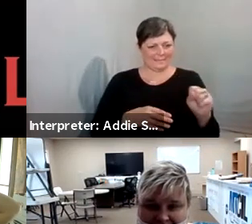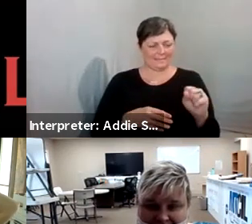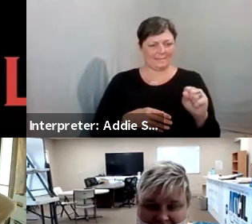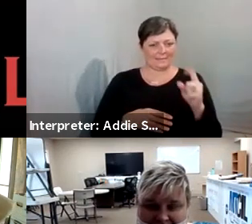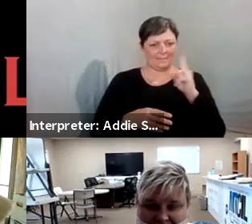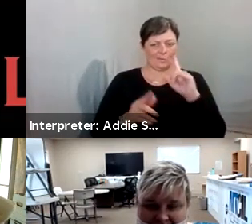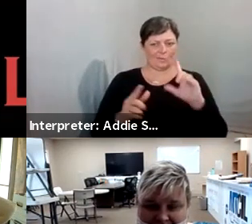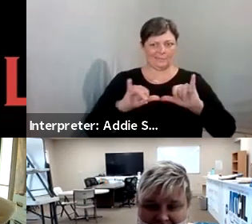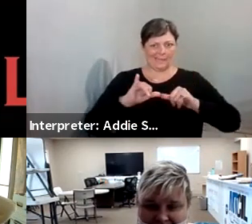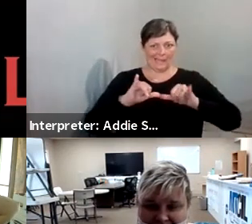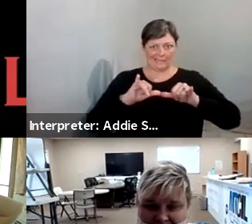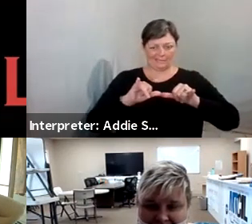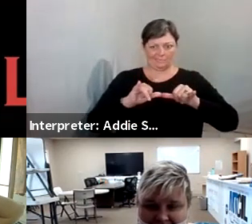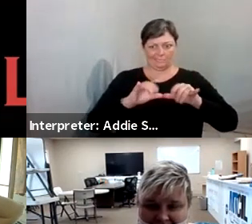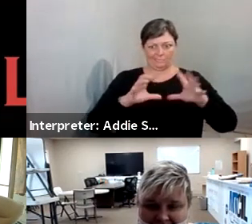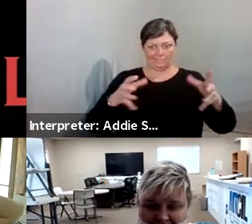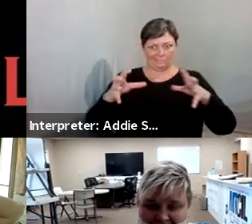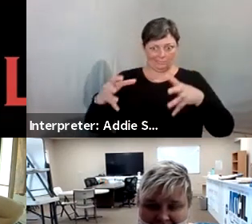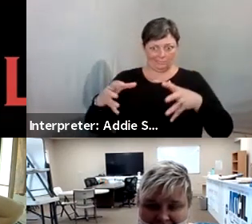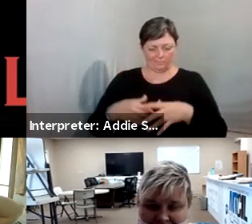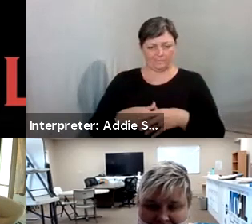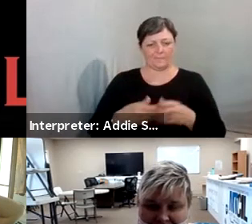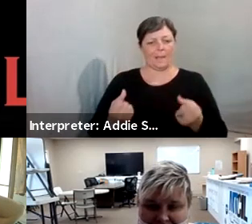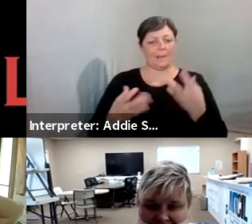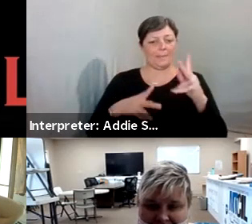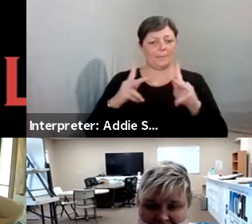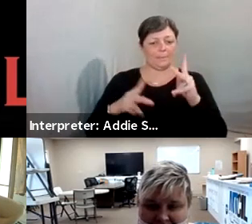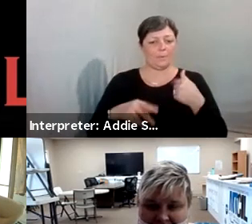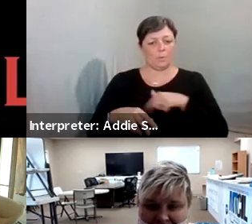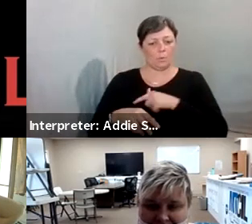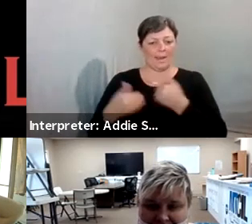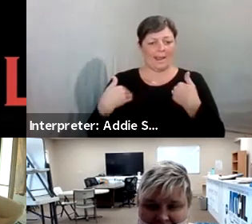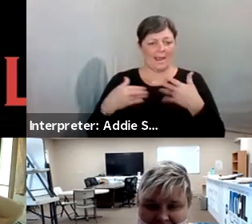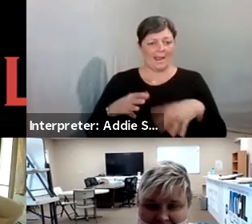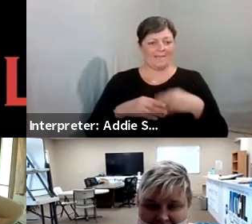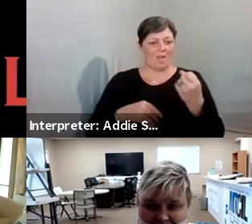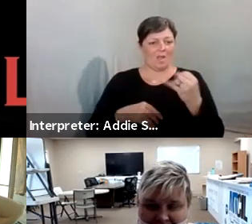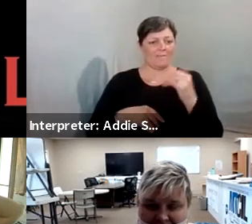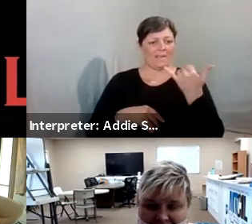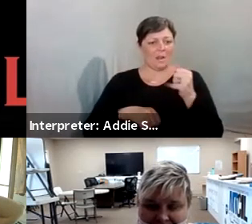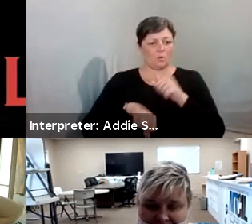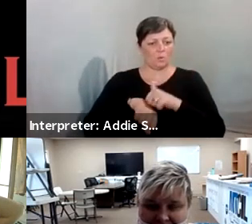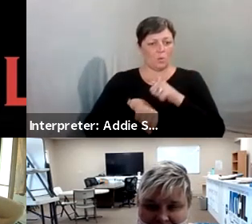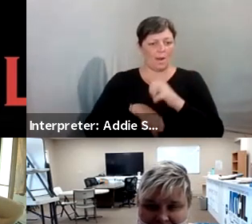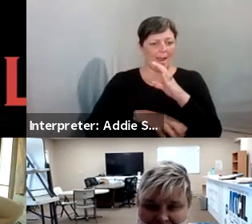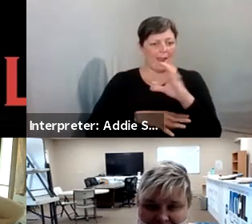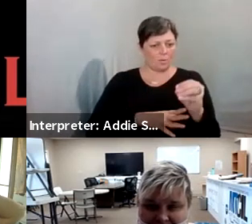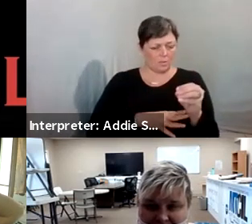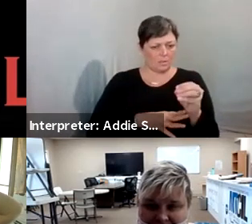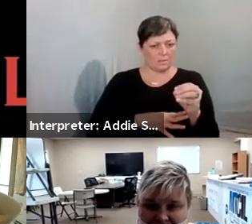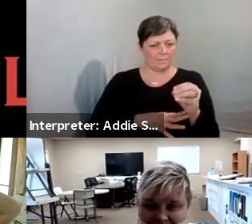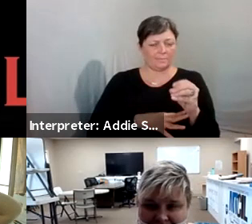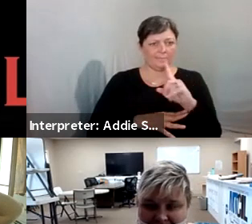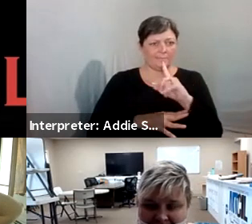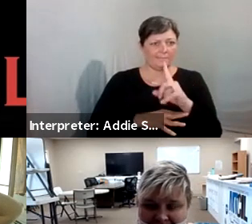terms of size, and the number of people we have outside of Yellowstone County is, I